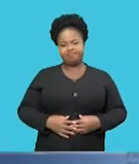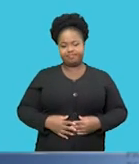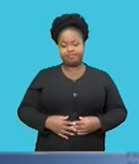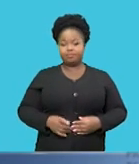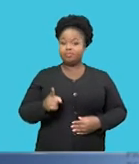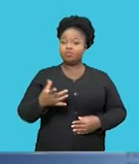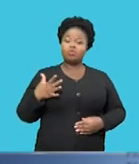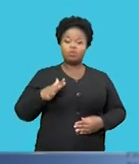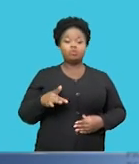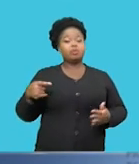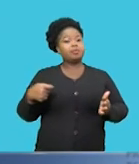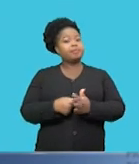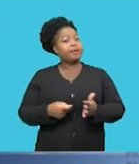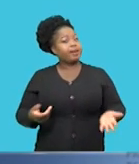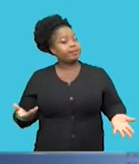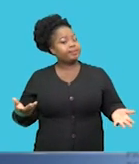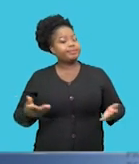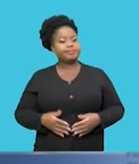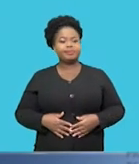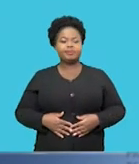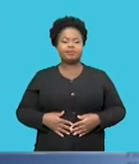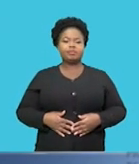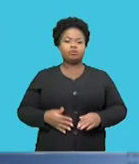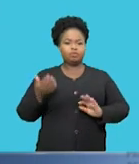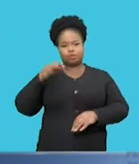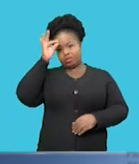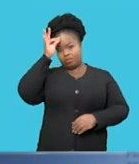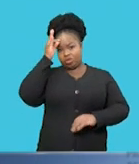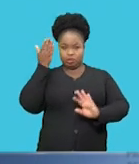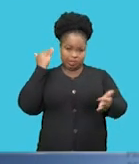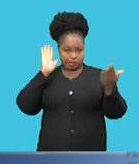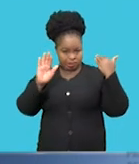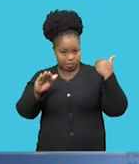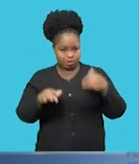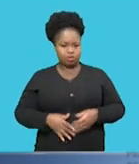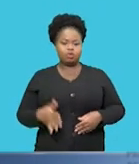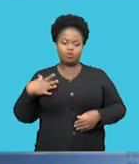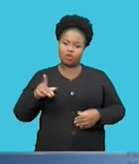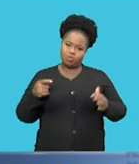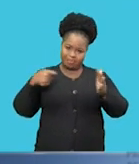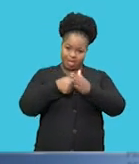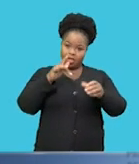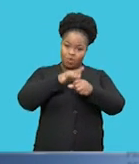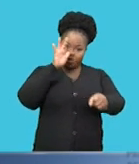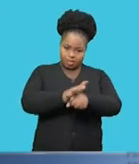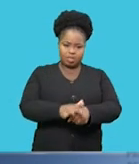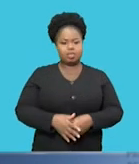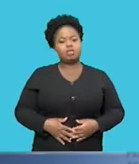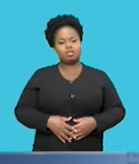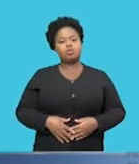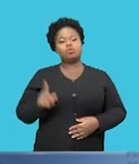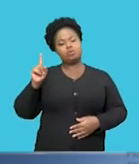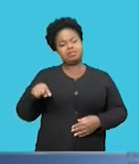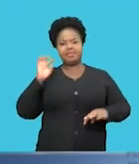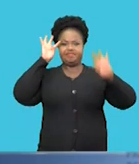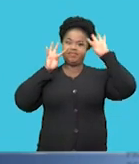If you want to buy, and this goes to the traffic cops, if you want to buy cold drink traffic cops, you have to have a